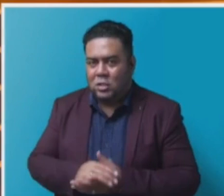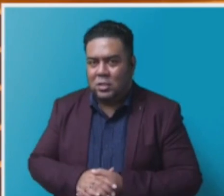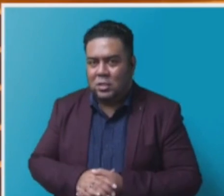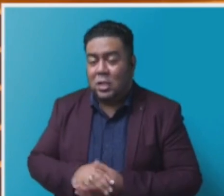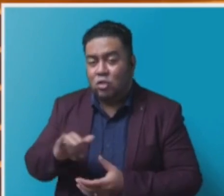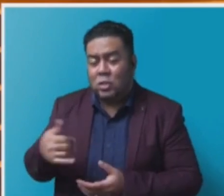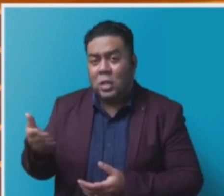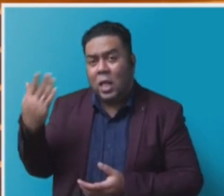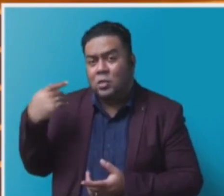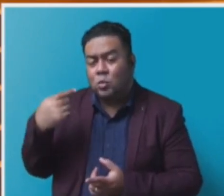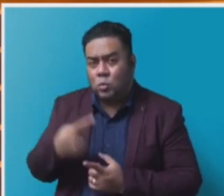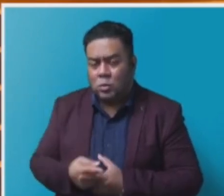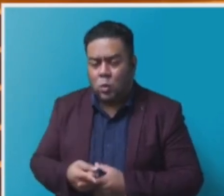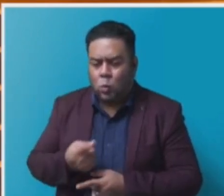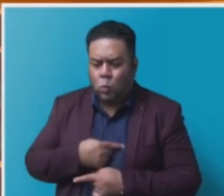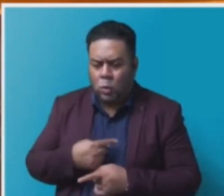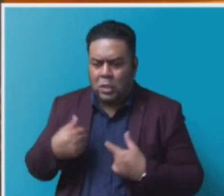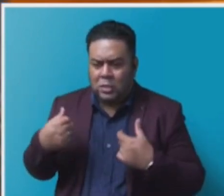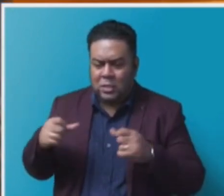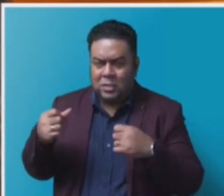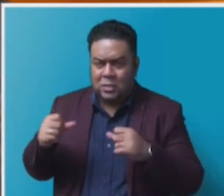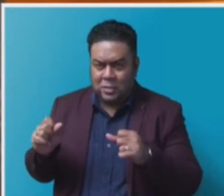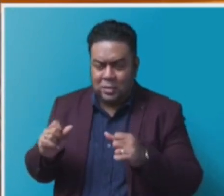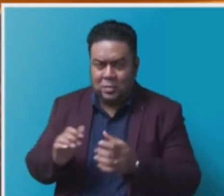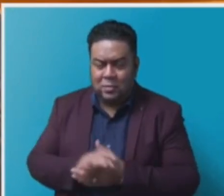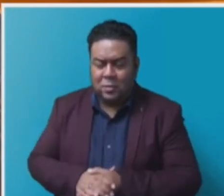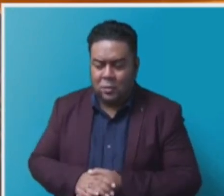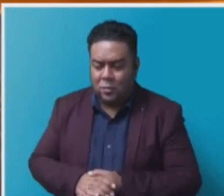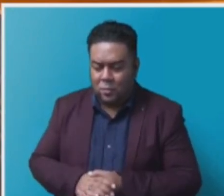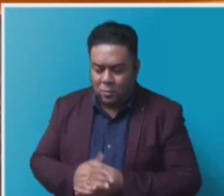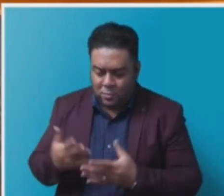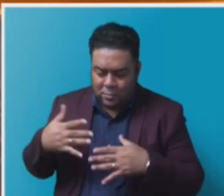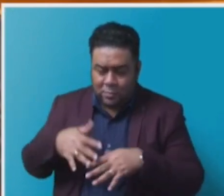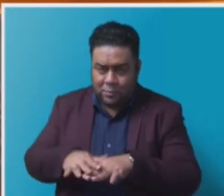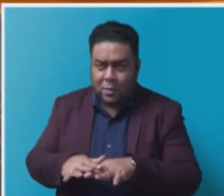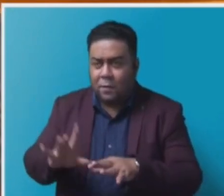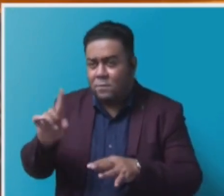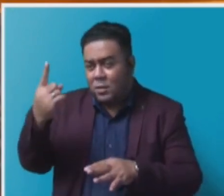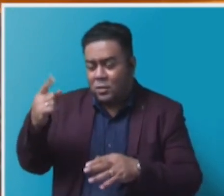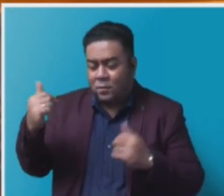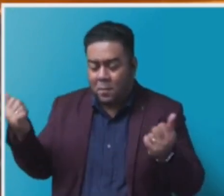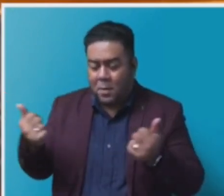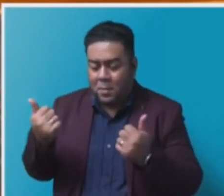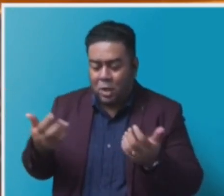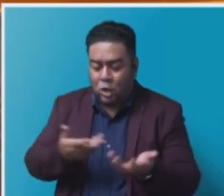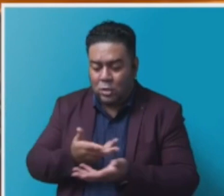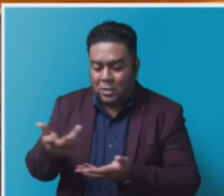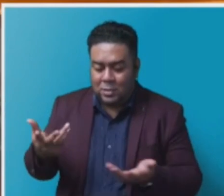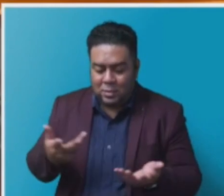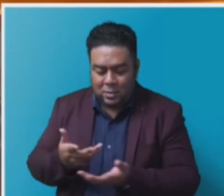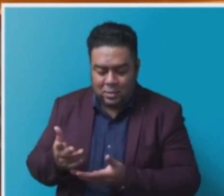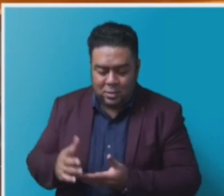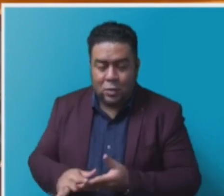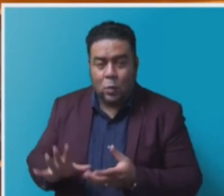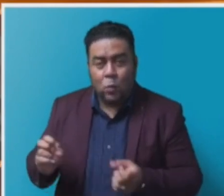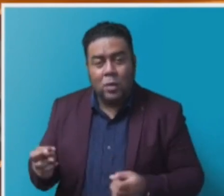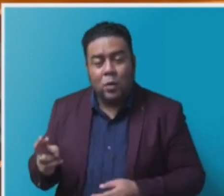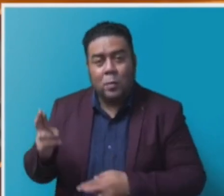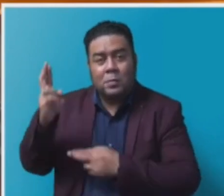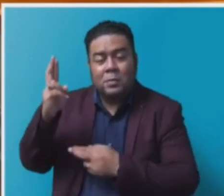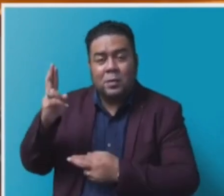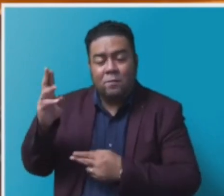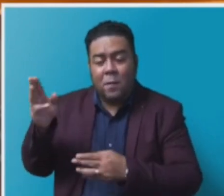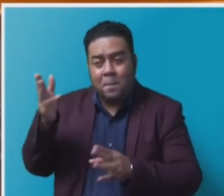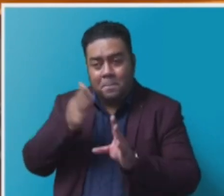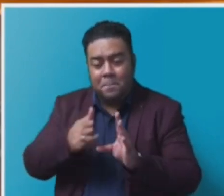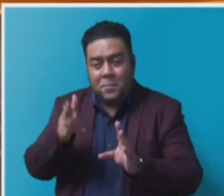Just last week, we successfully convened the first of many consultations with the representatives of the